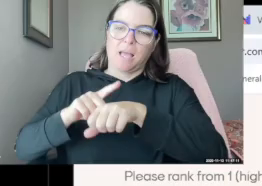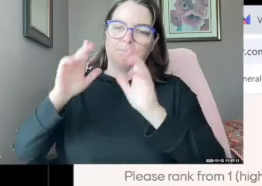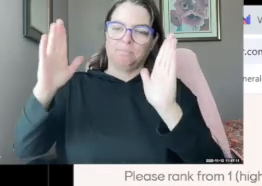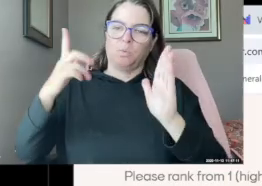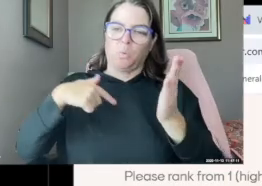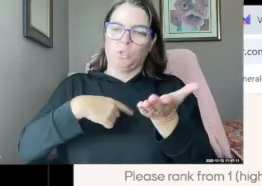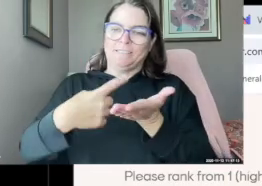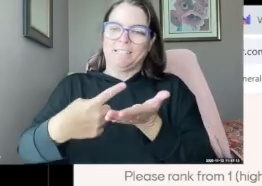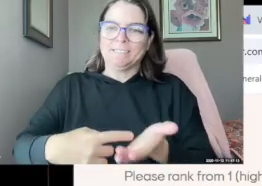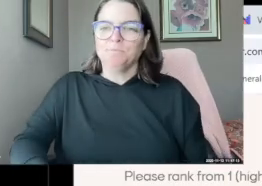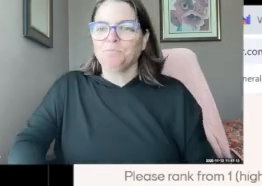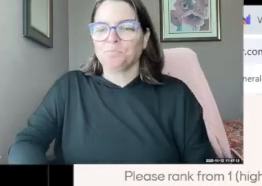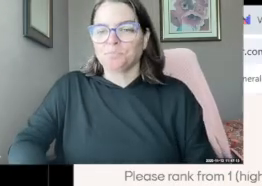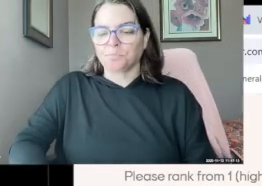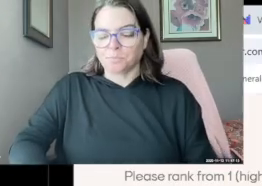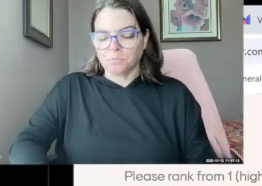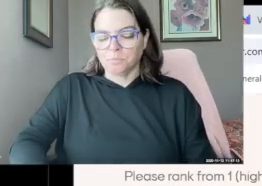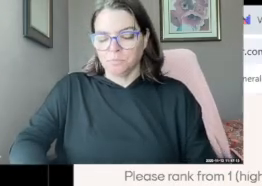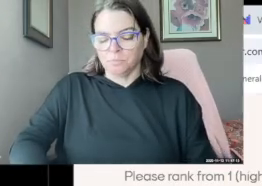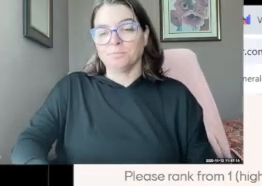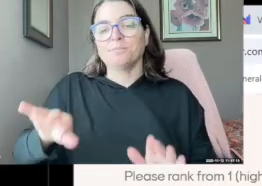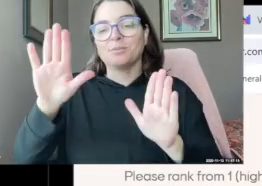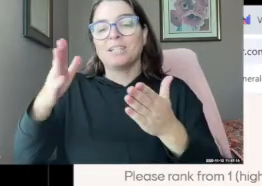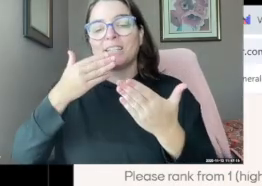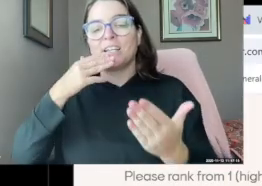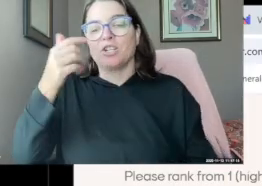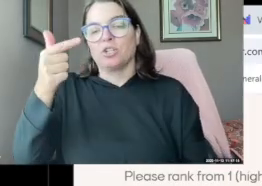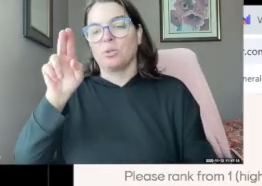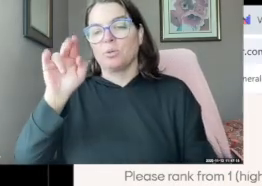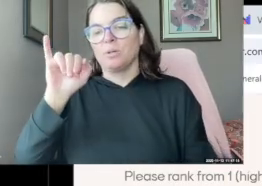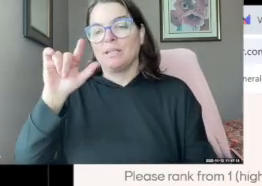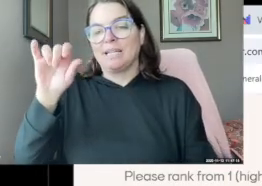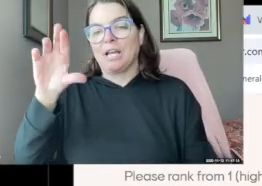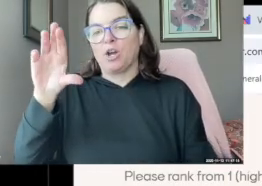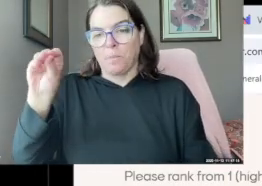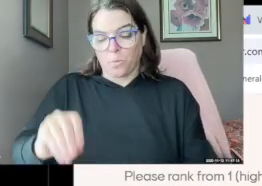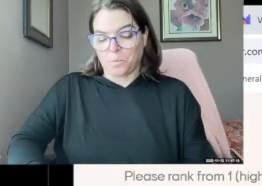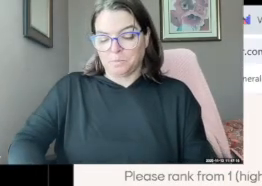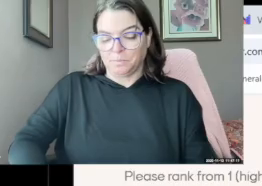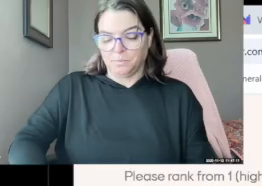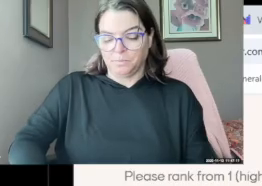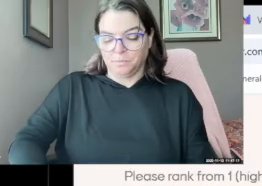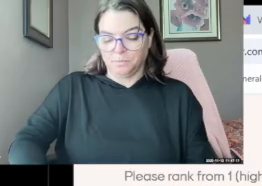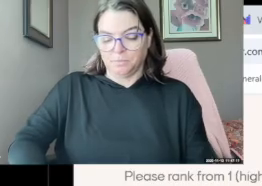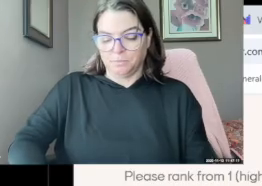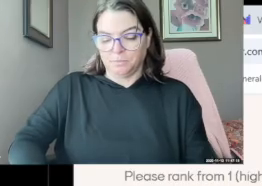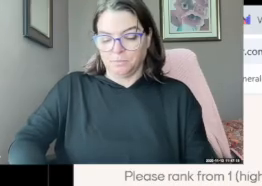efforts in preparation for those events, I feel like makes a lot of sense and is timely given the period that we're talking about.